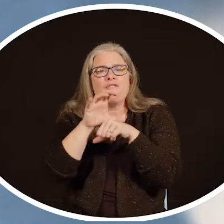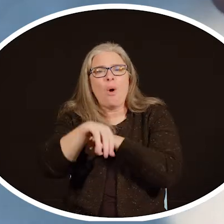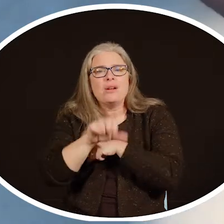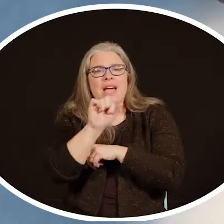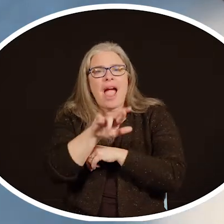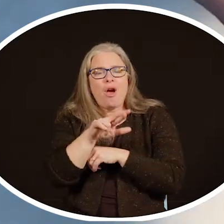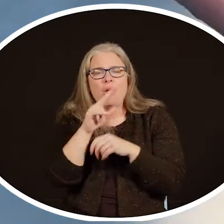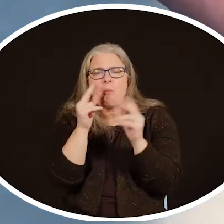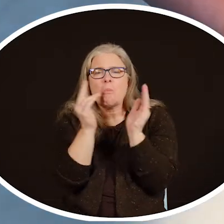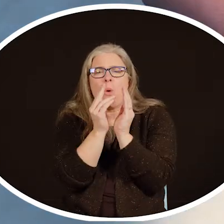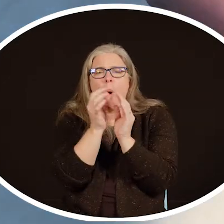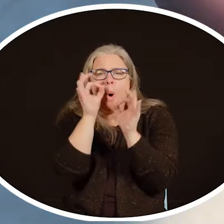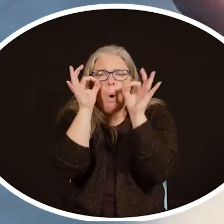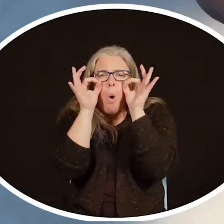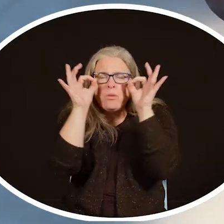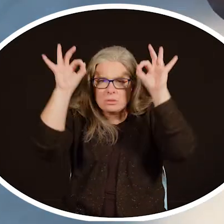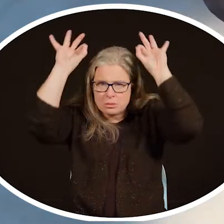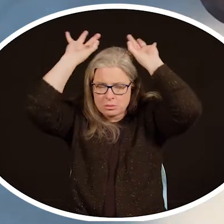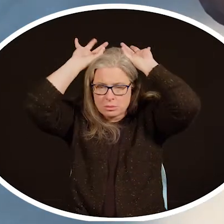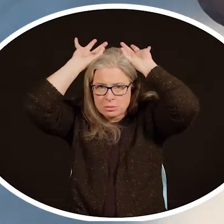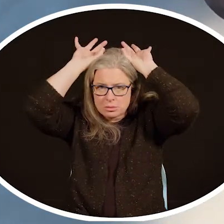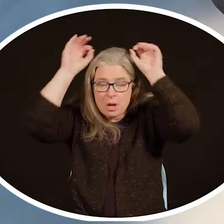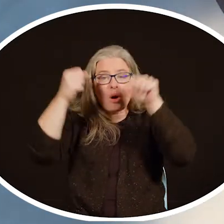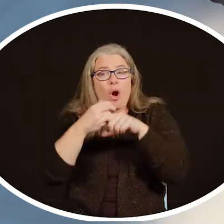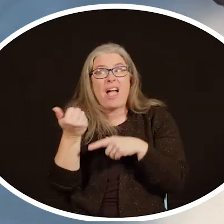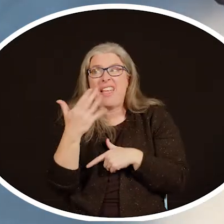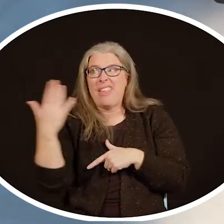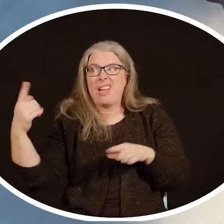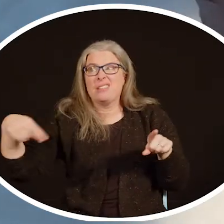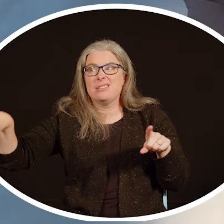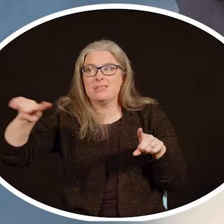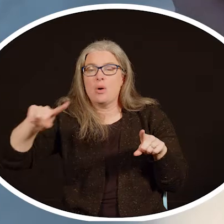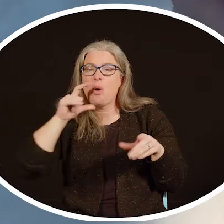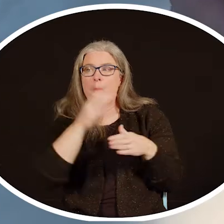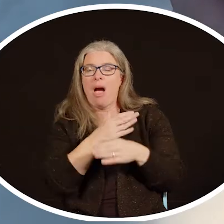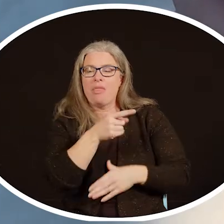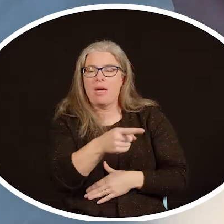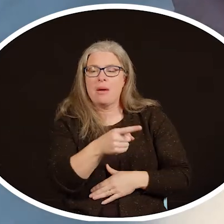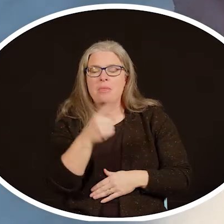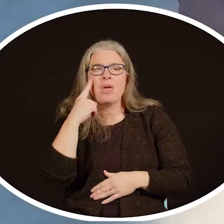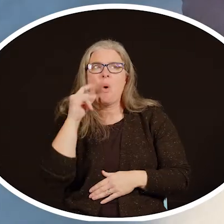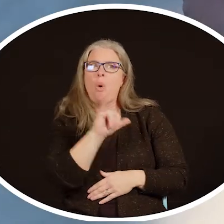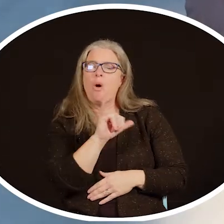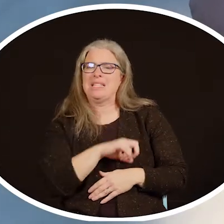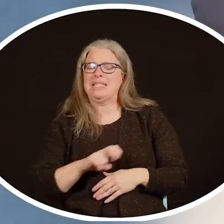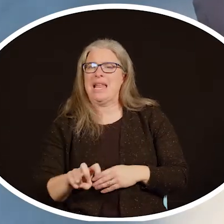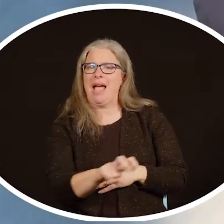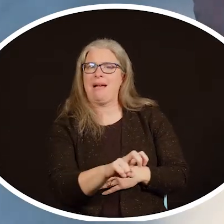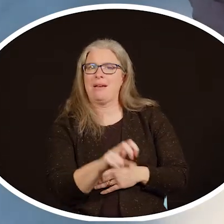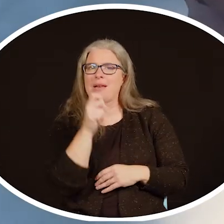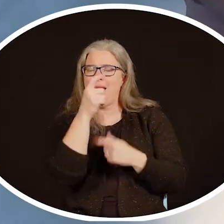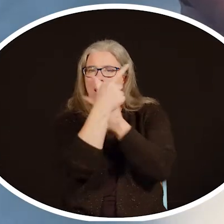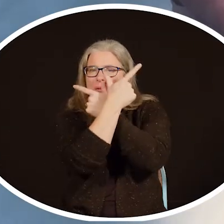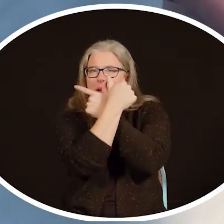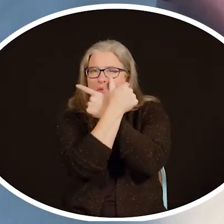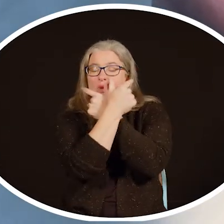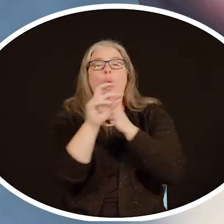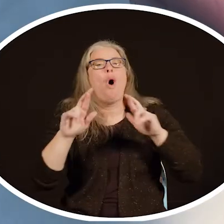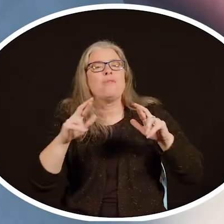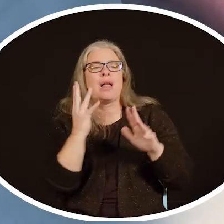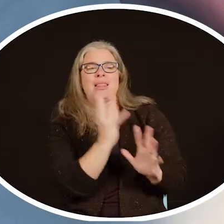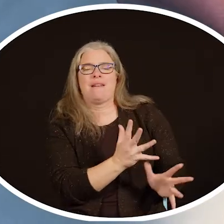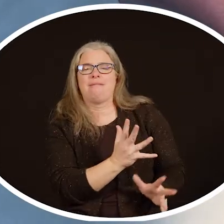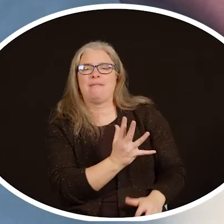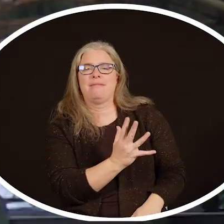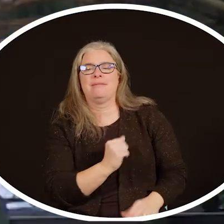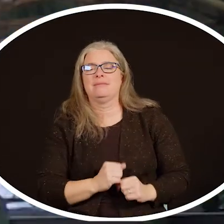tiny holes on top of their head. That's to make anything that's bothering them think it's a snake, and hopefully it'll leave